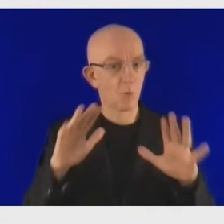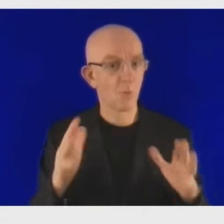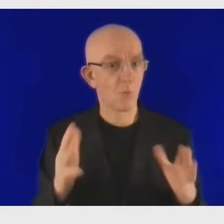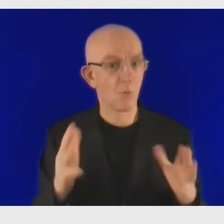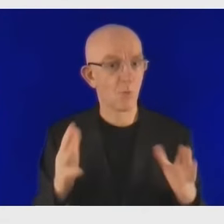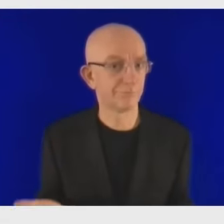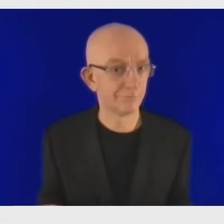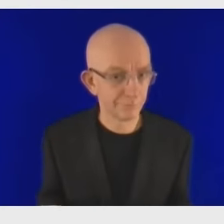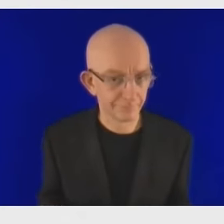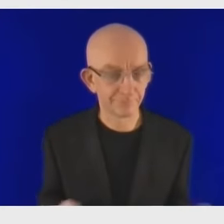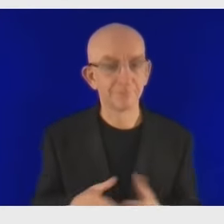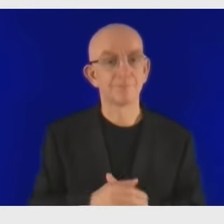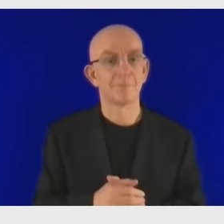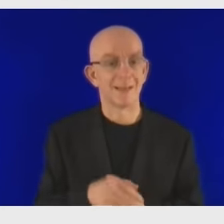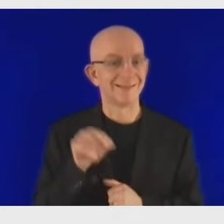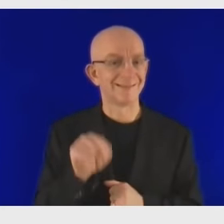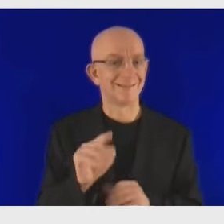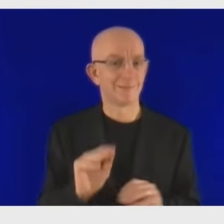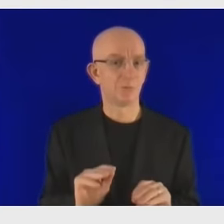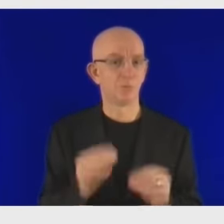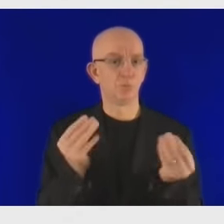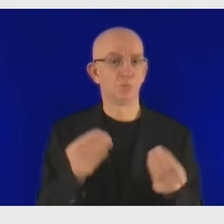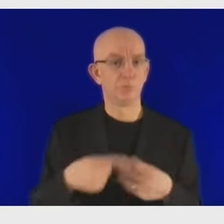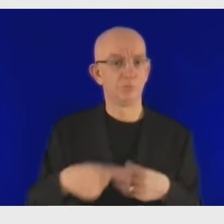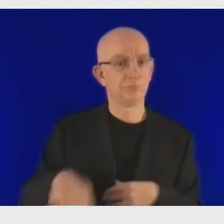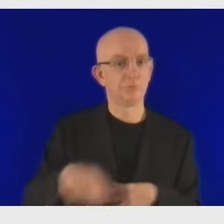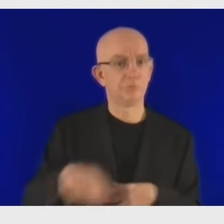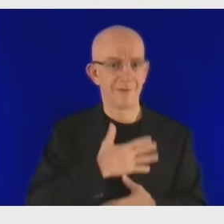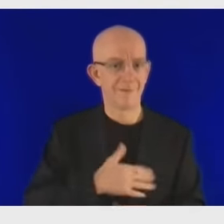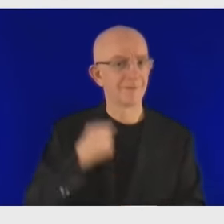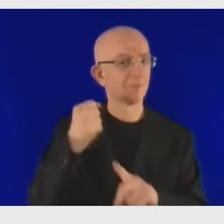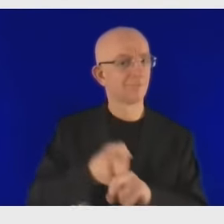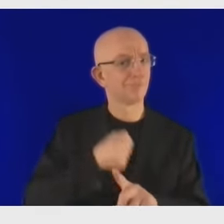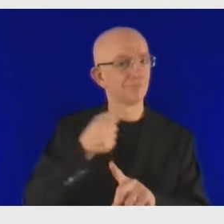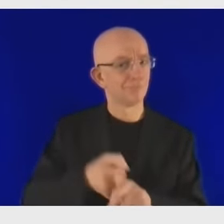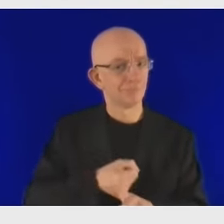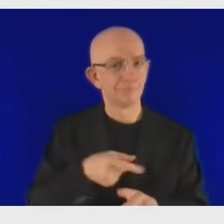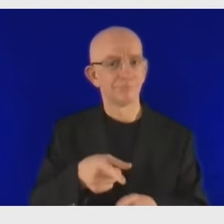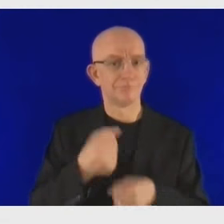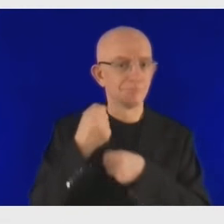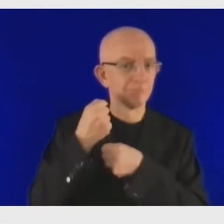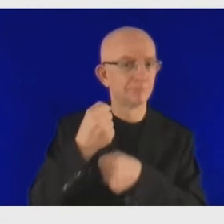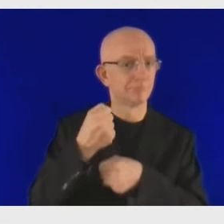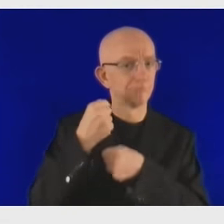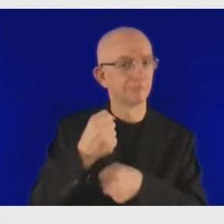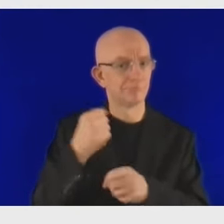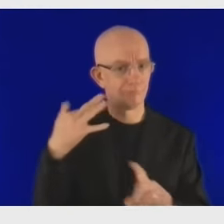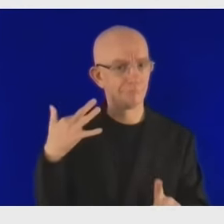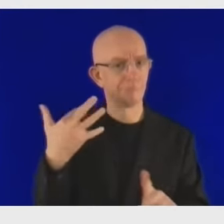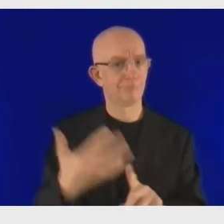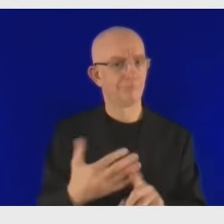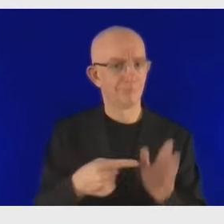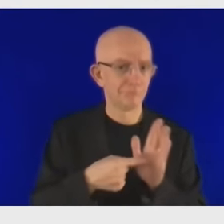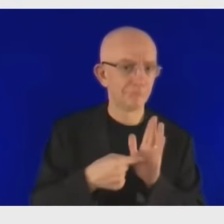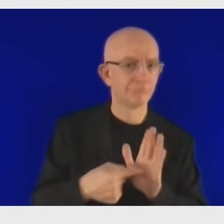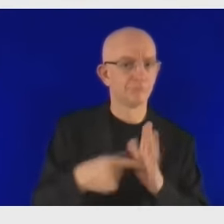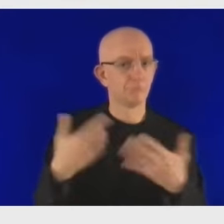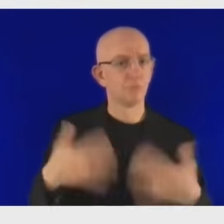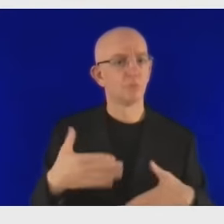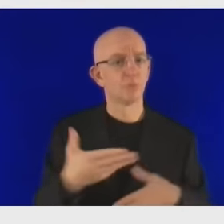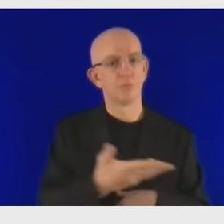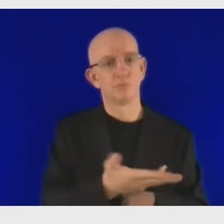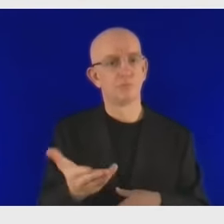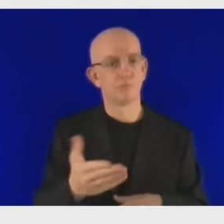in trying to make that change happen now. So your voices, holding decision makers accountable, employing